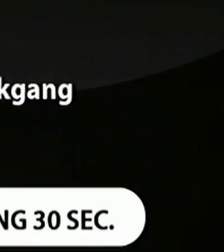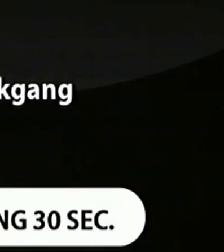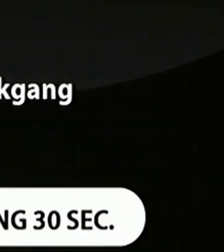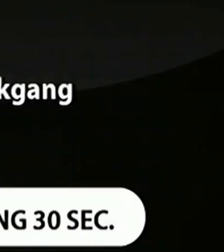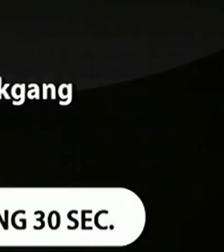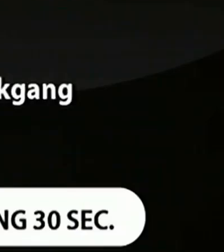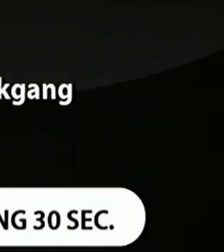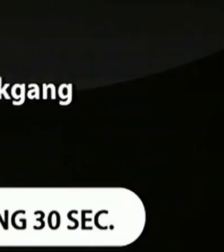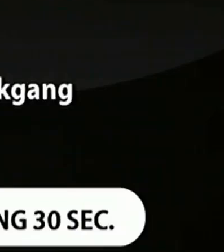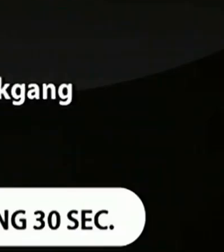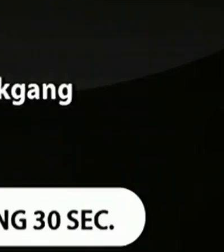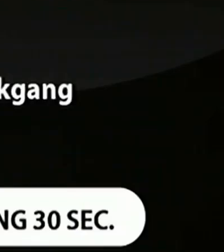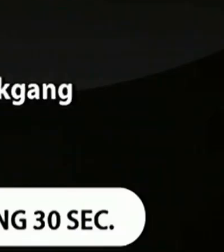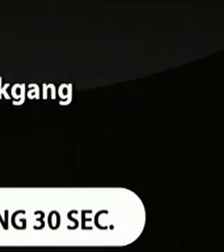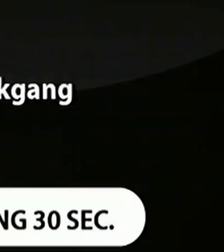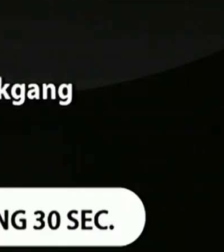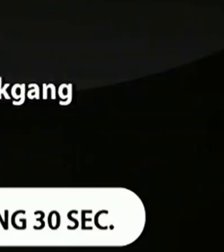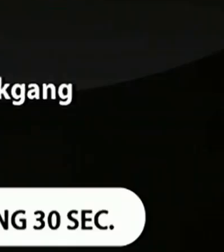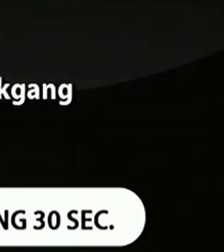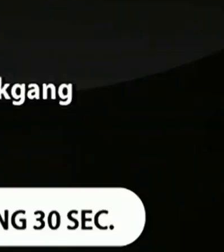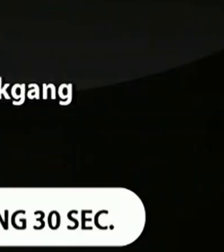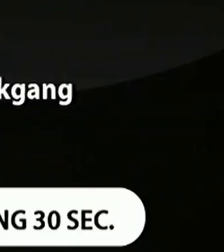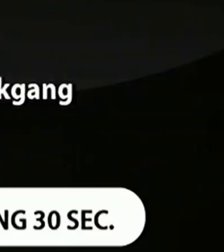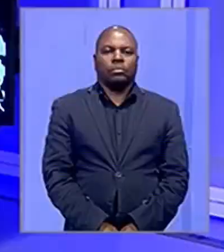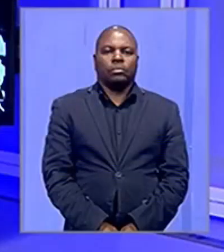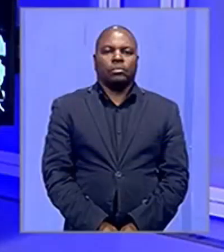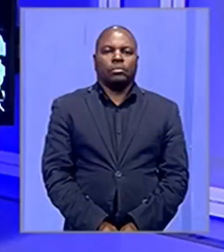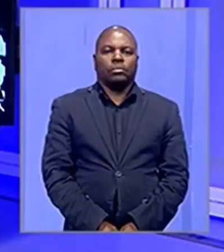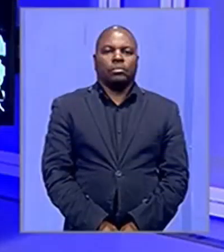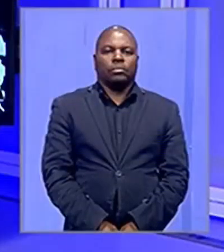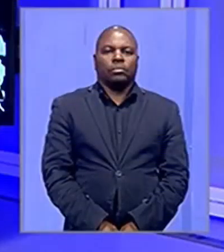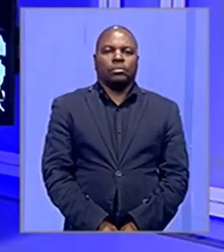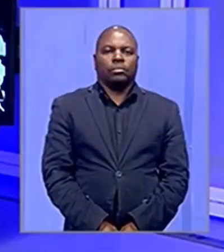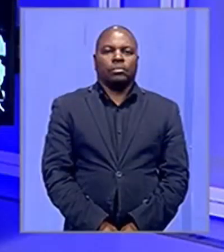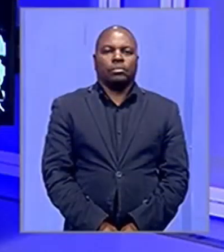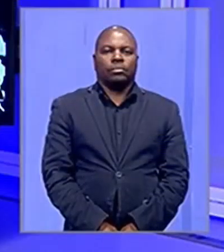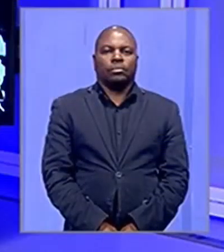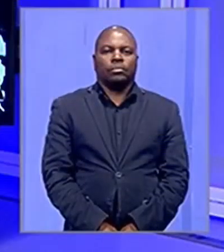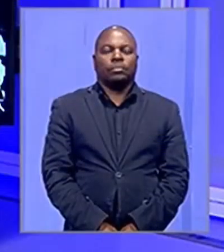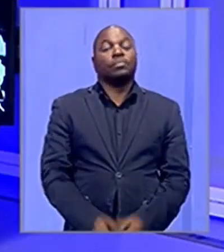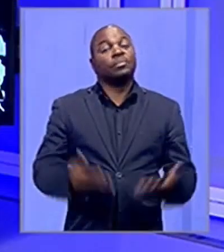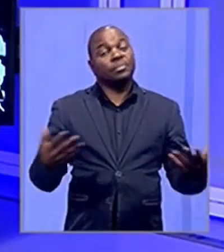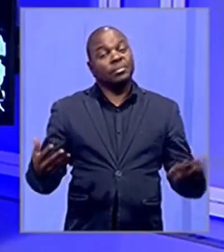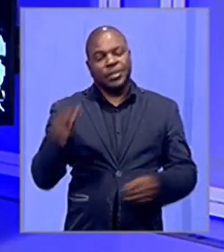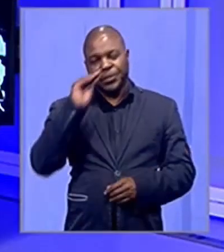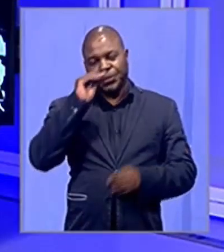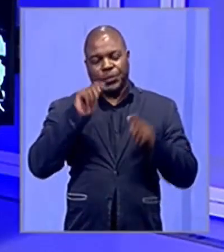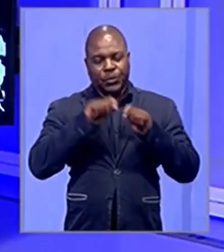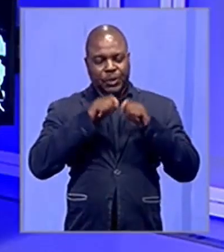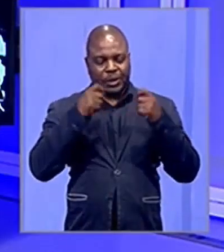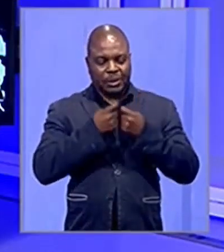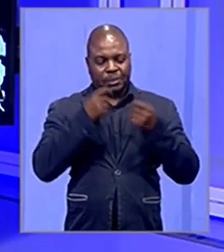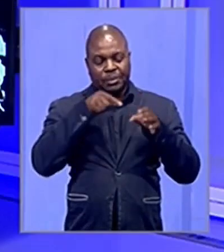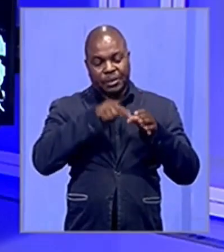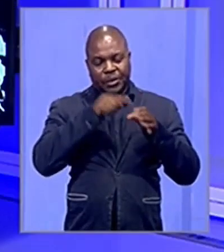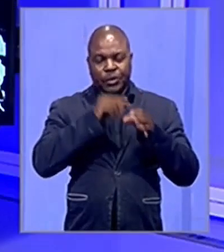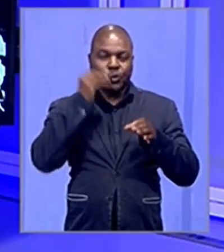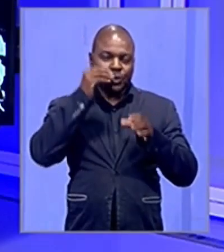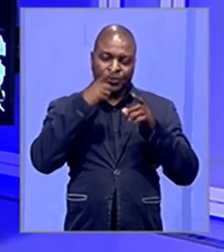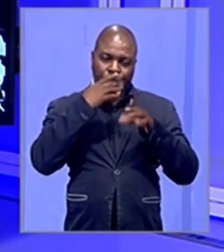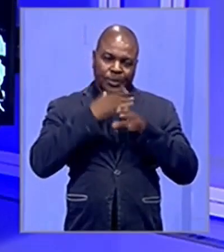ho 073 818 0674. ba haeso moifona wa ditaba tsa Sesotho o entse o